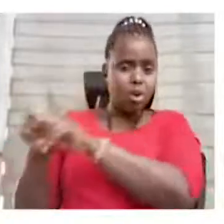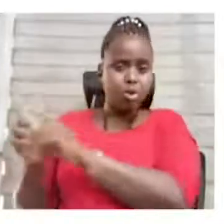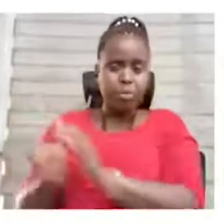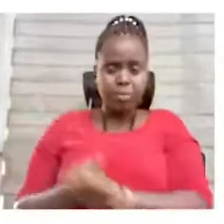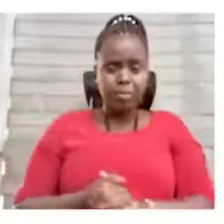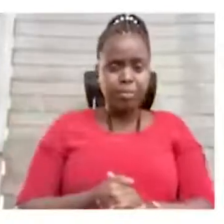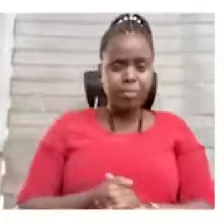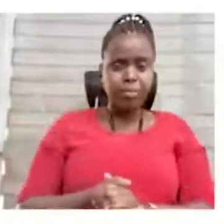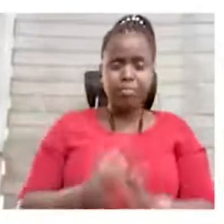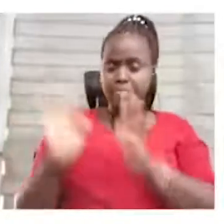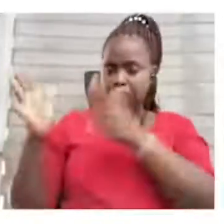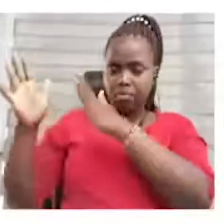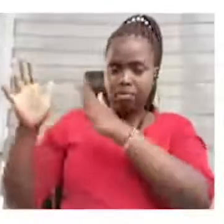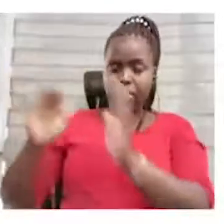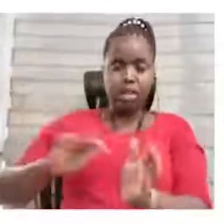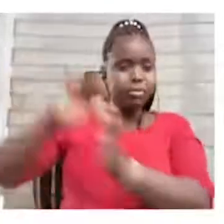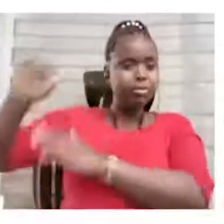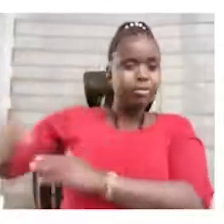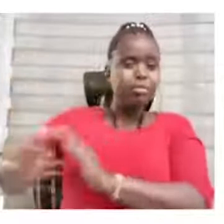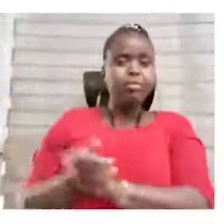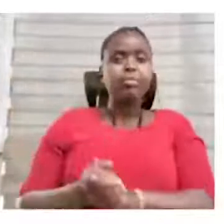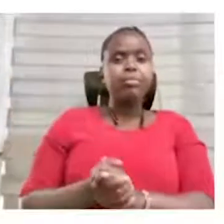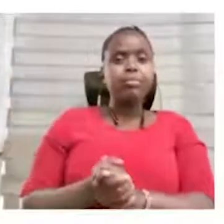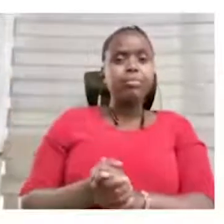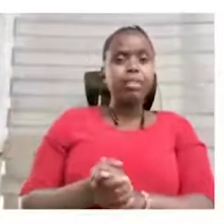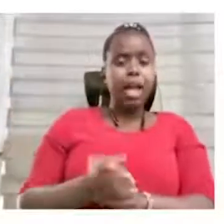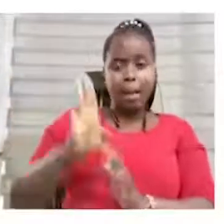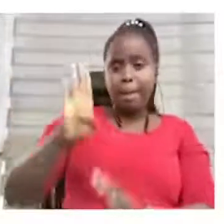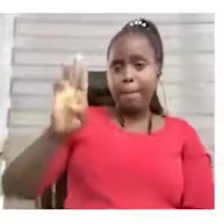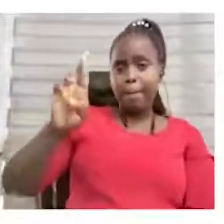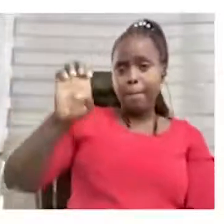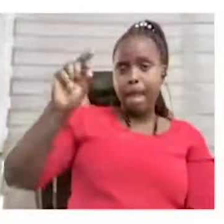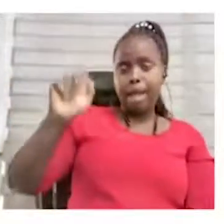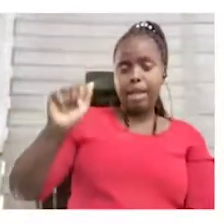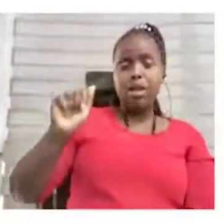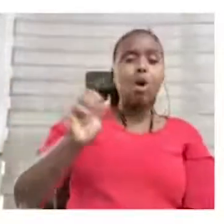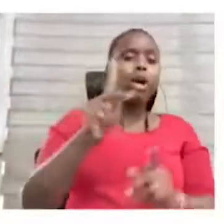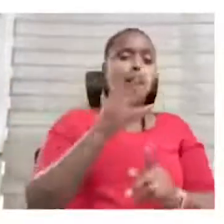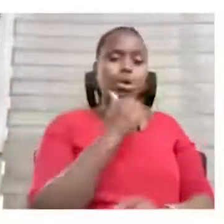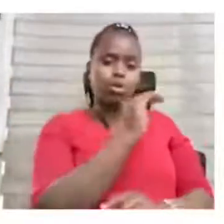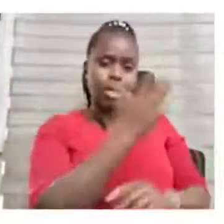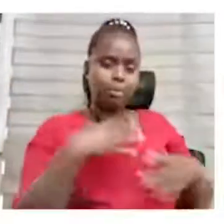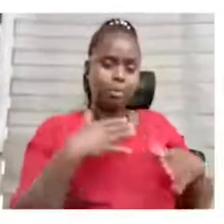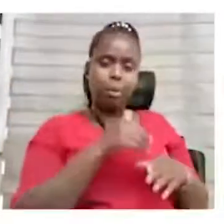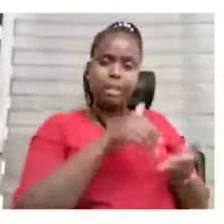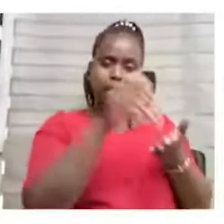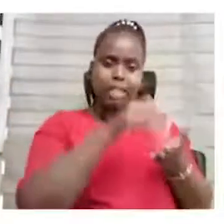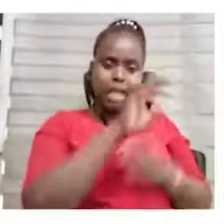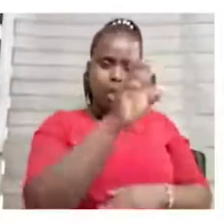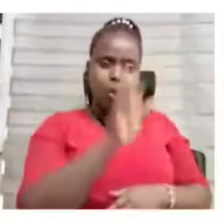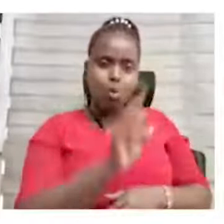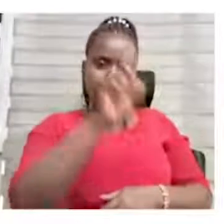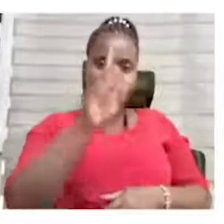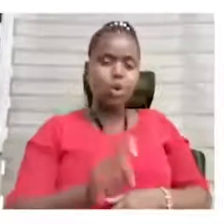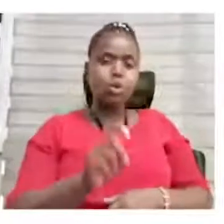Excellent. Let's move on to Brian, and just reminding people to continue sending questions through the Slido